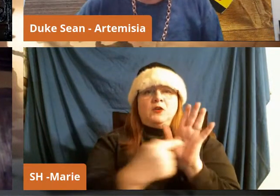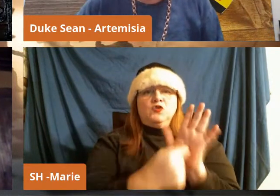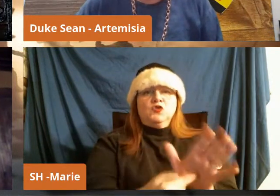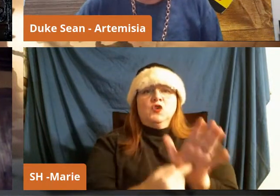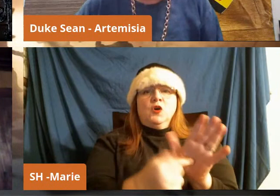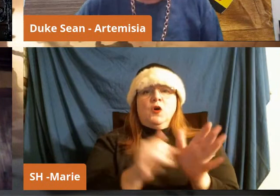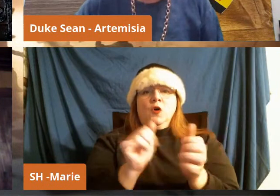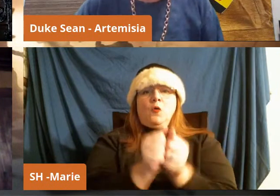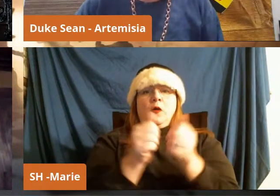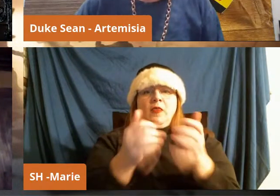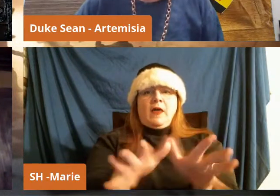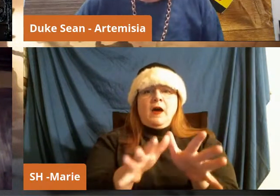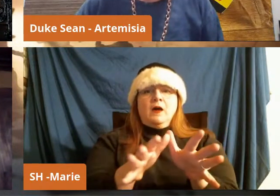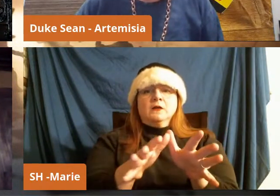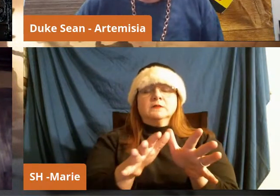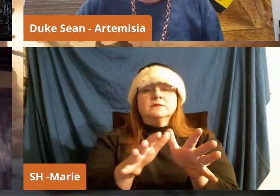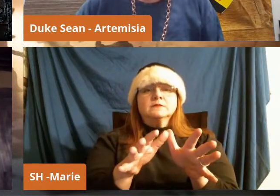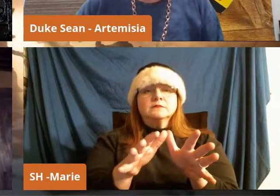things without,